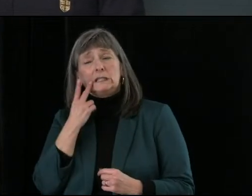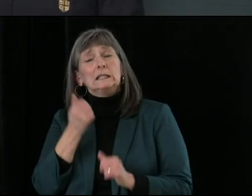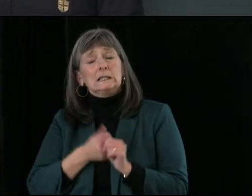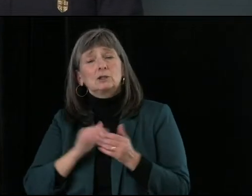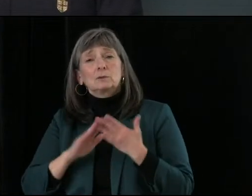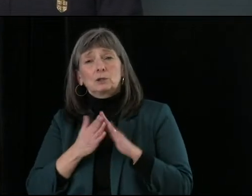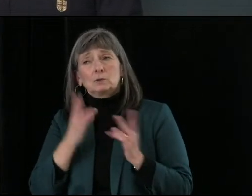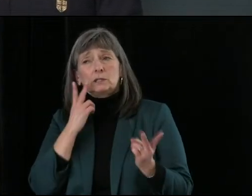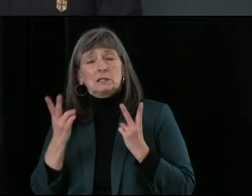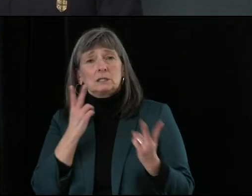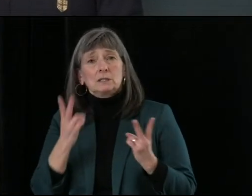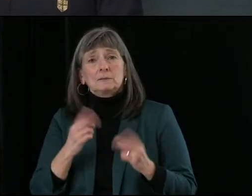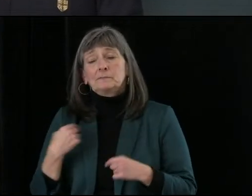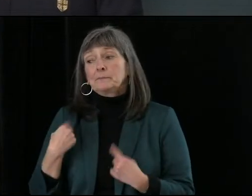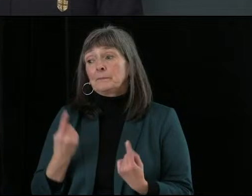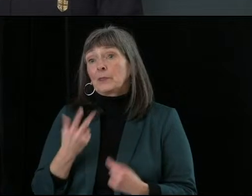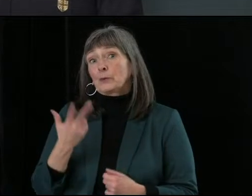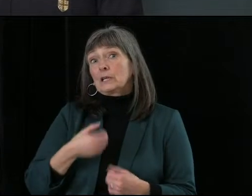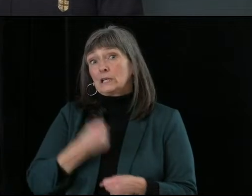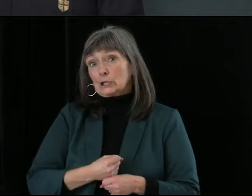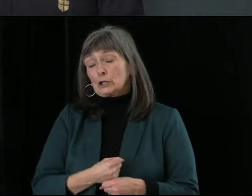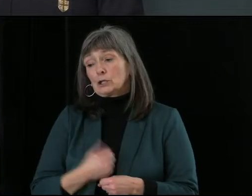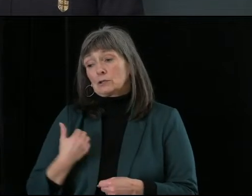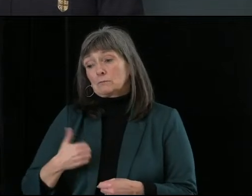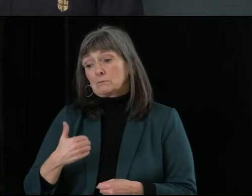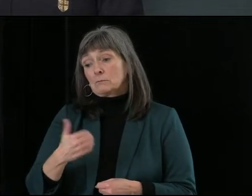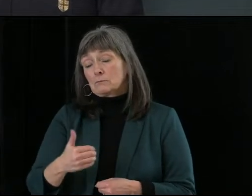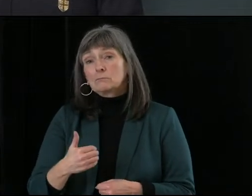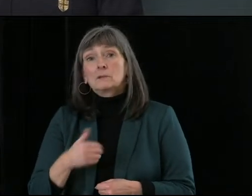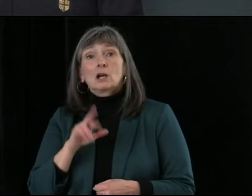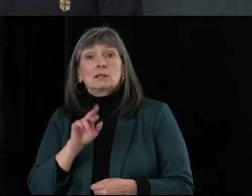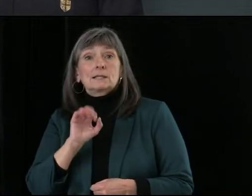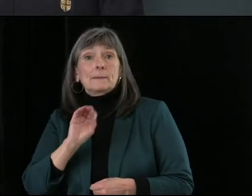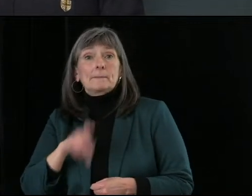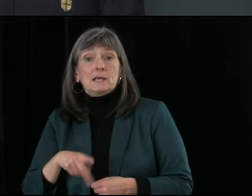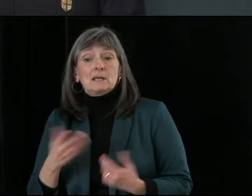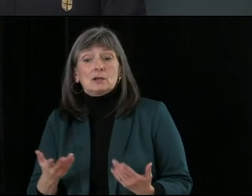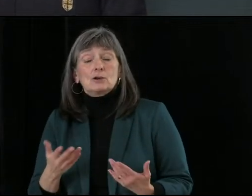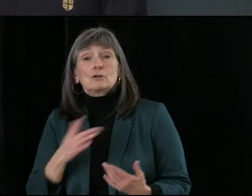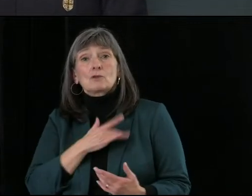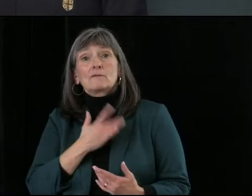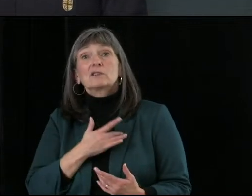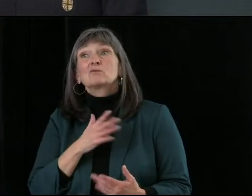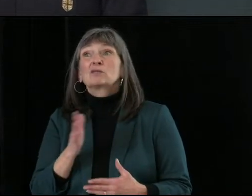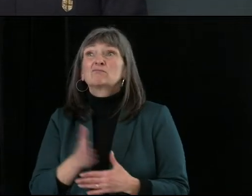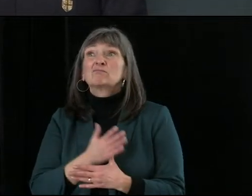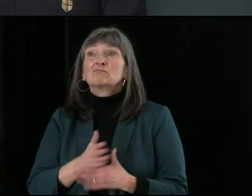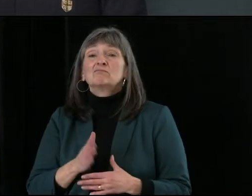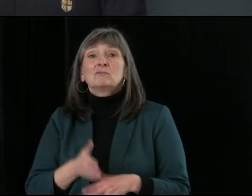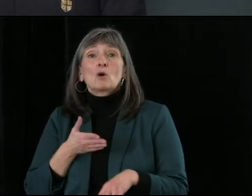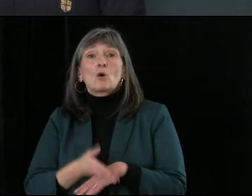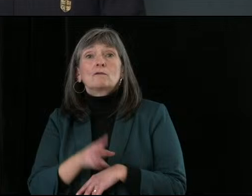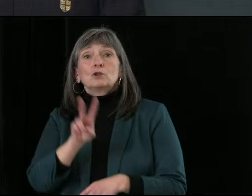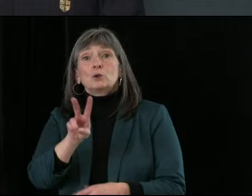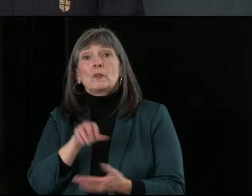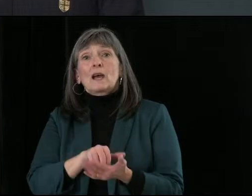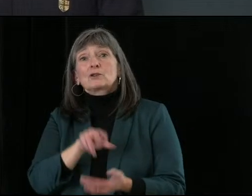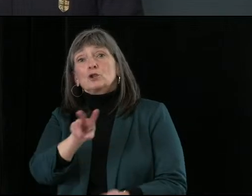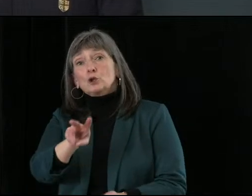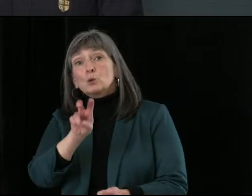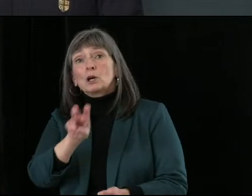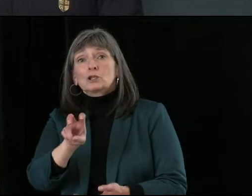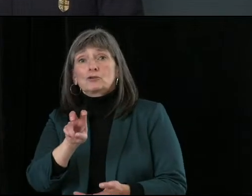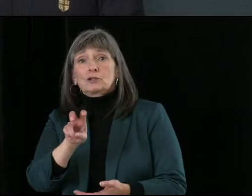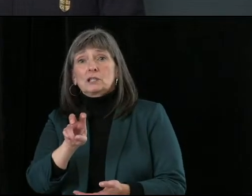each of the past 3 years, the RCMP in Newfoundland and Labrador has received an average of more than